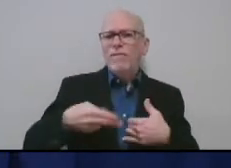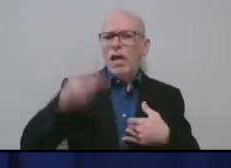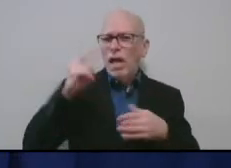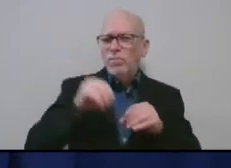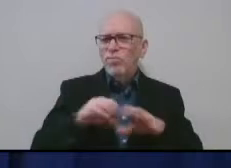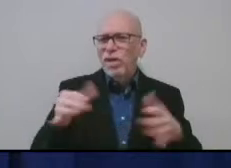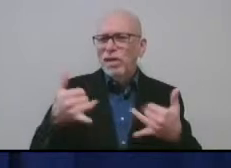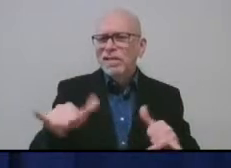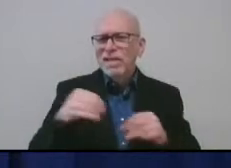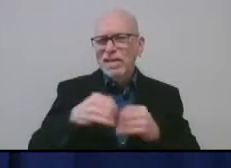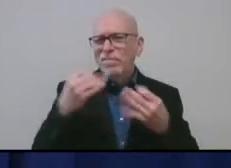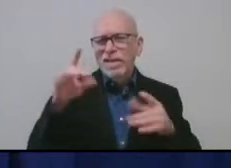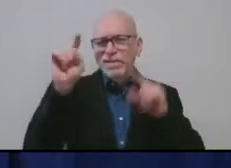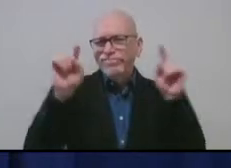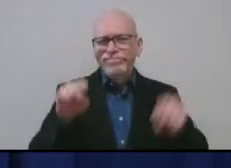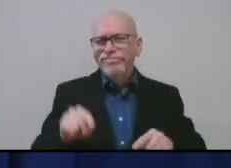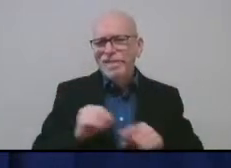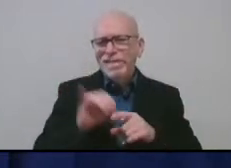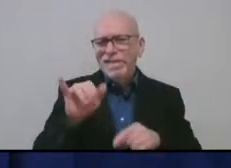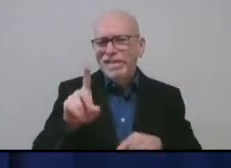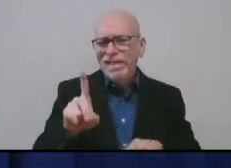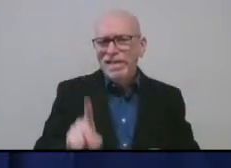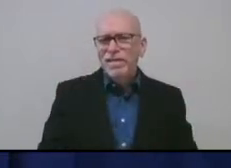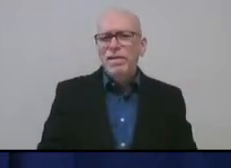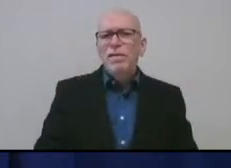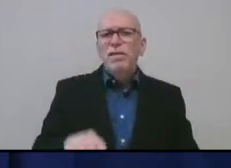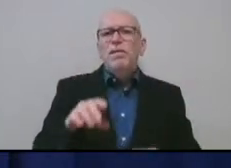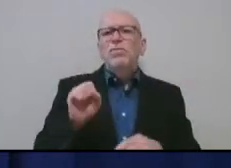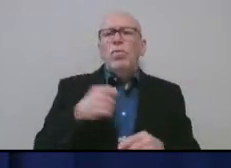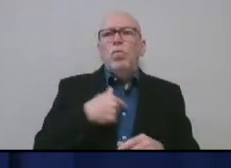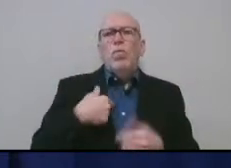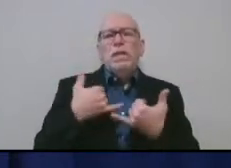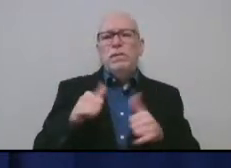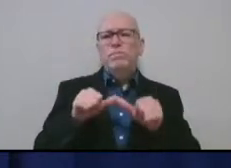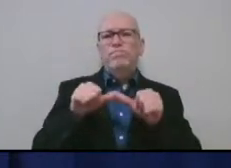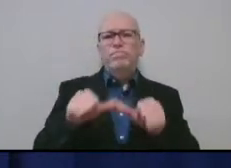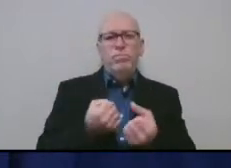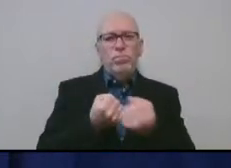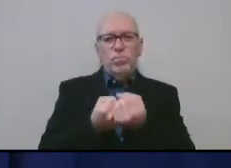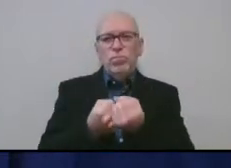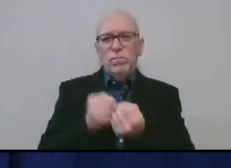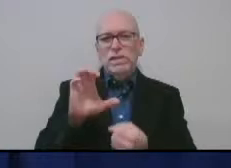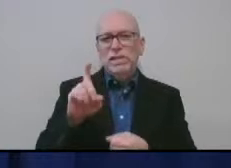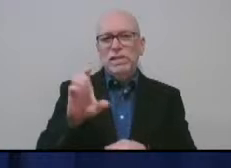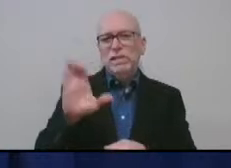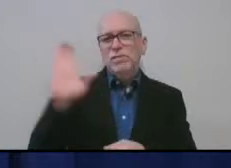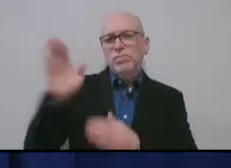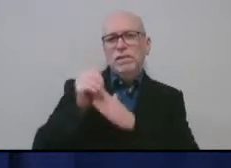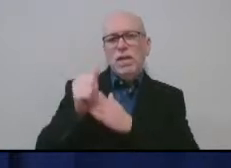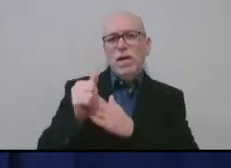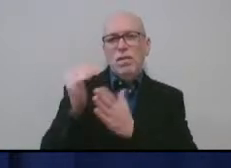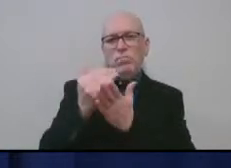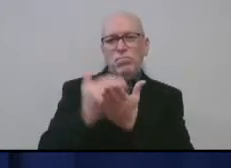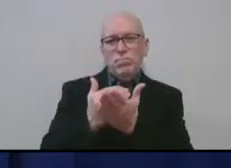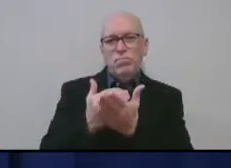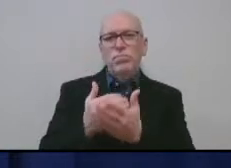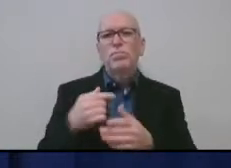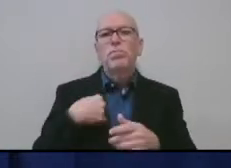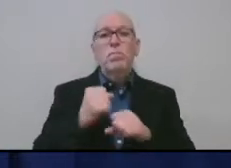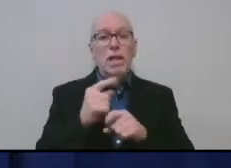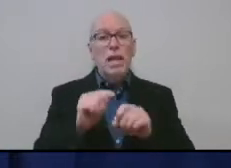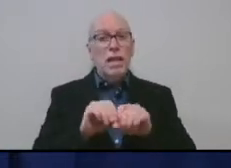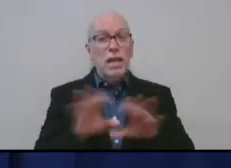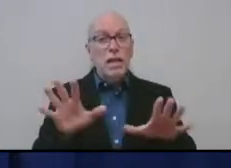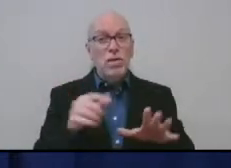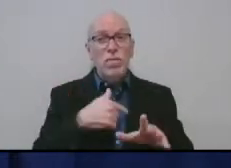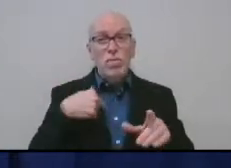many areas across our state. So we really are continuing to support the CDC's guidelines and make that very clear as we